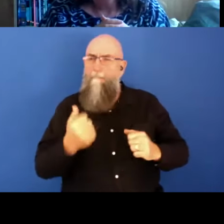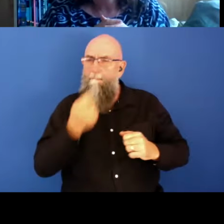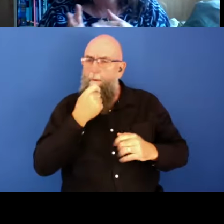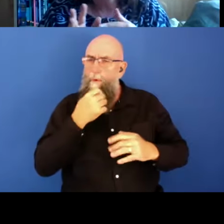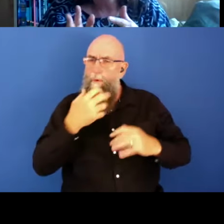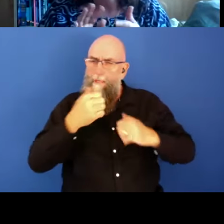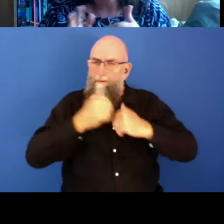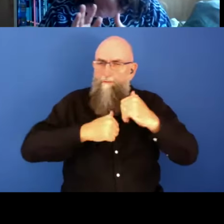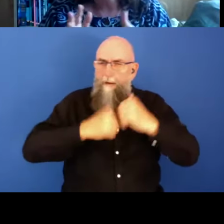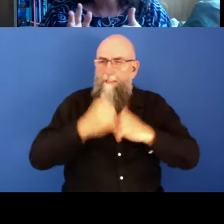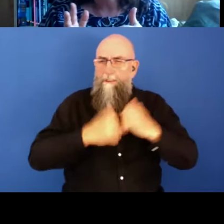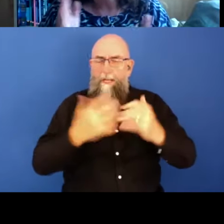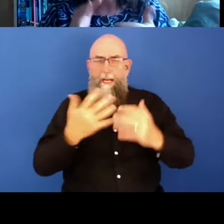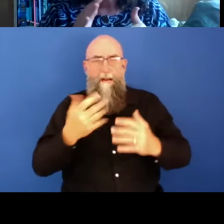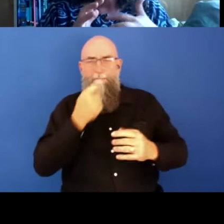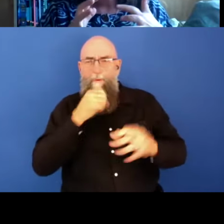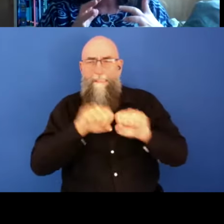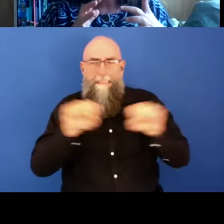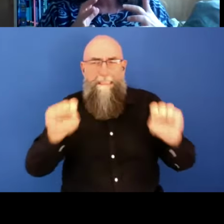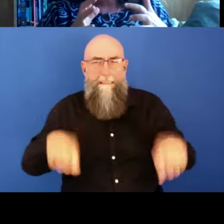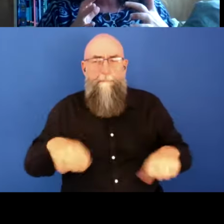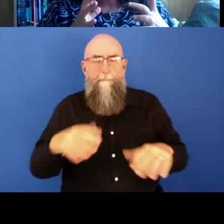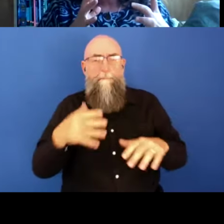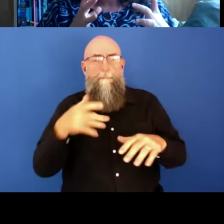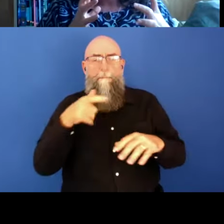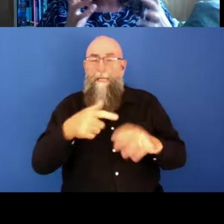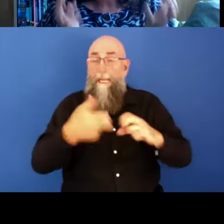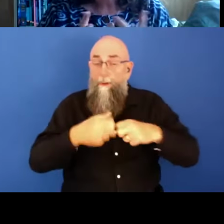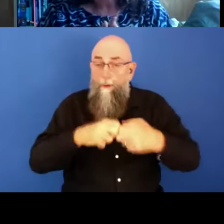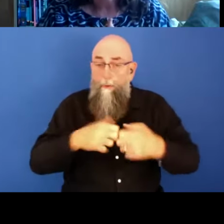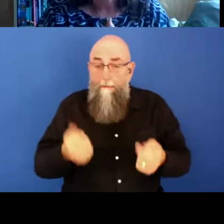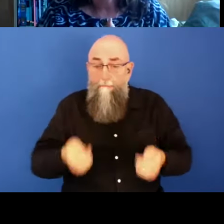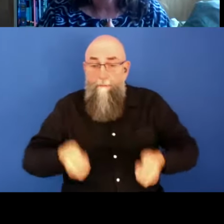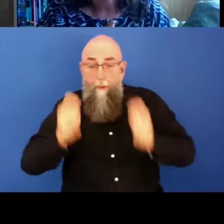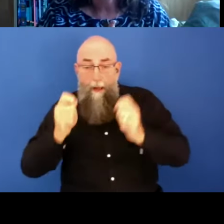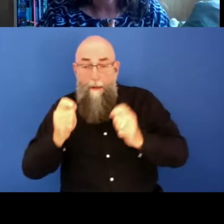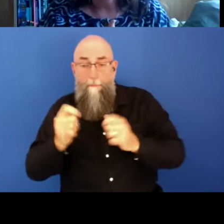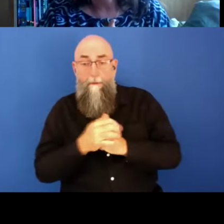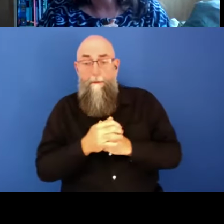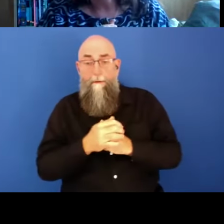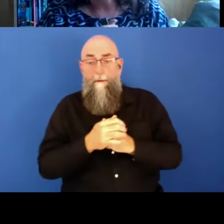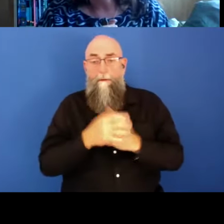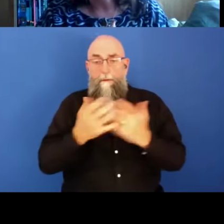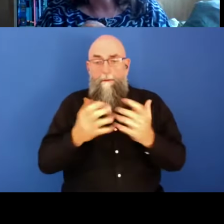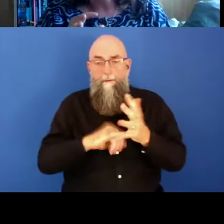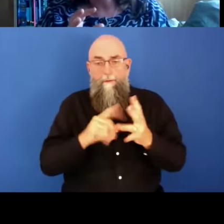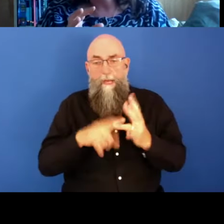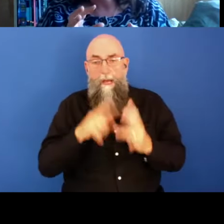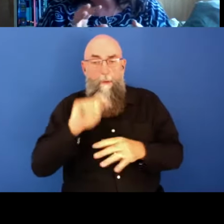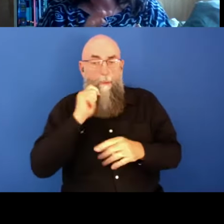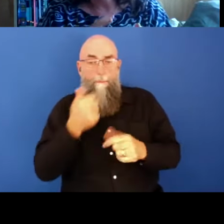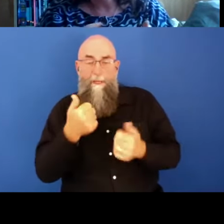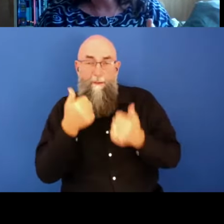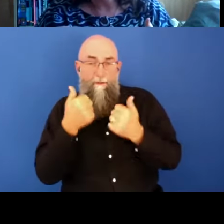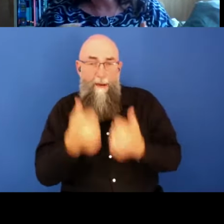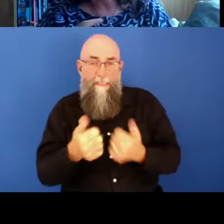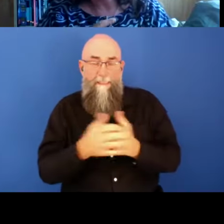that feel like that sentence was backwards but they issues arose that were far greater than what this